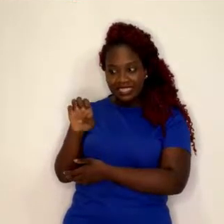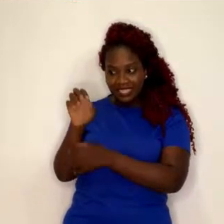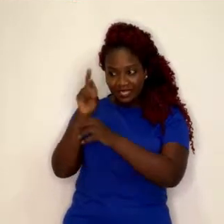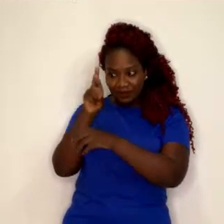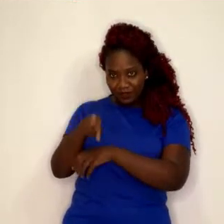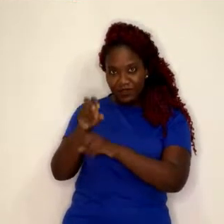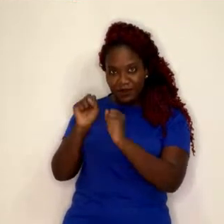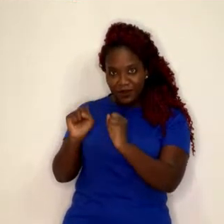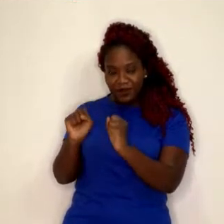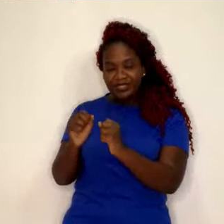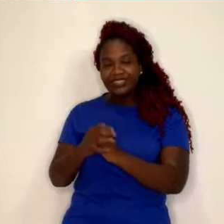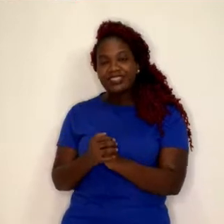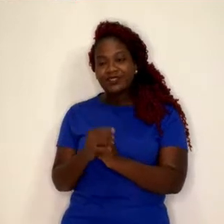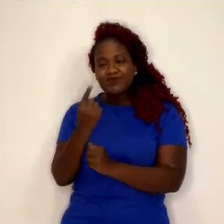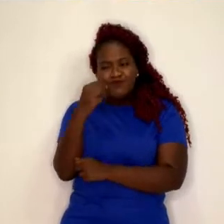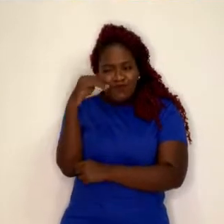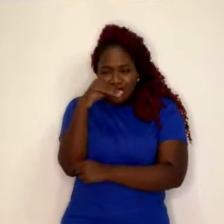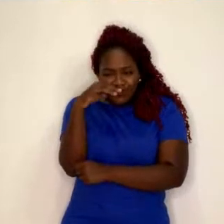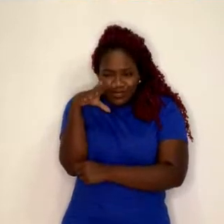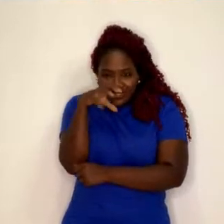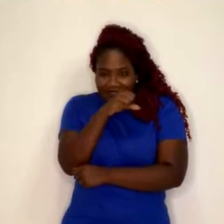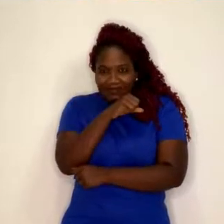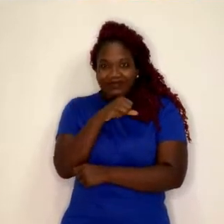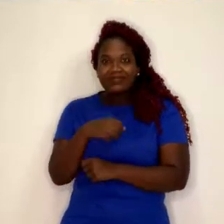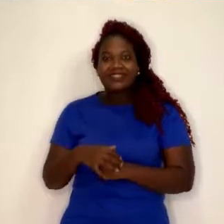Professor Denise,